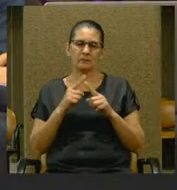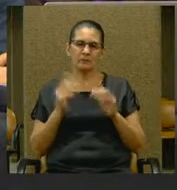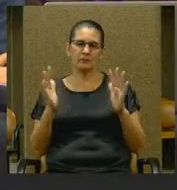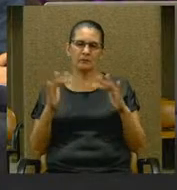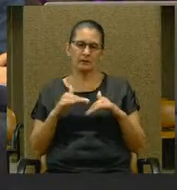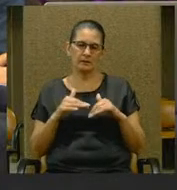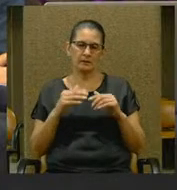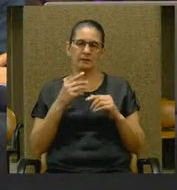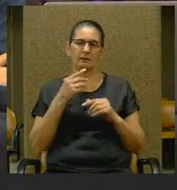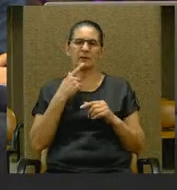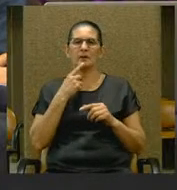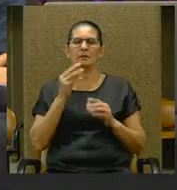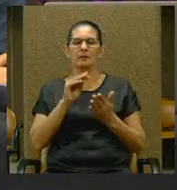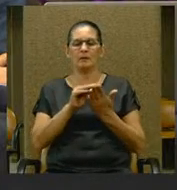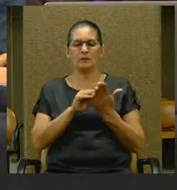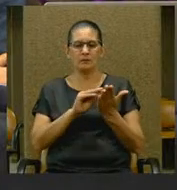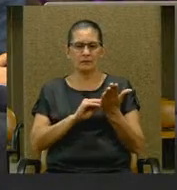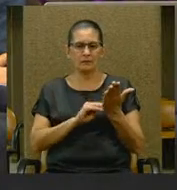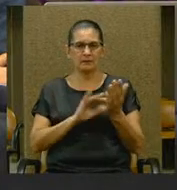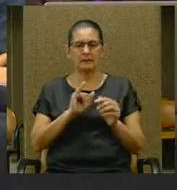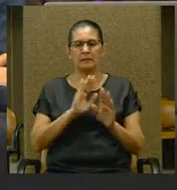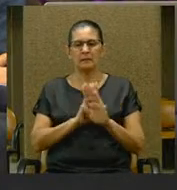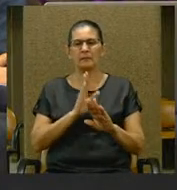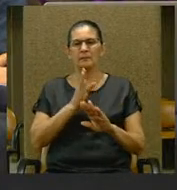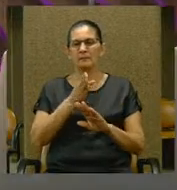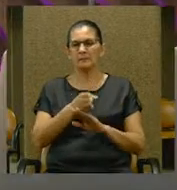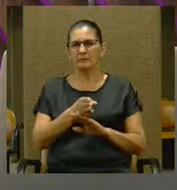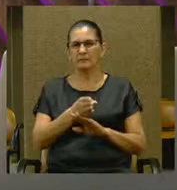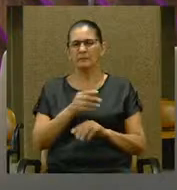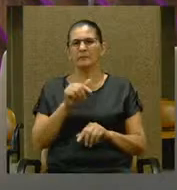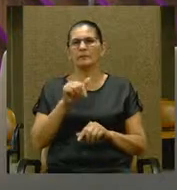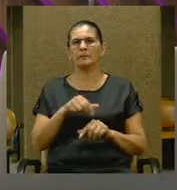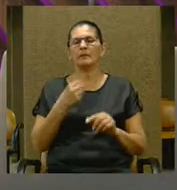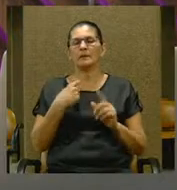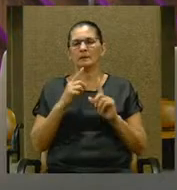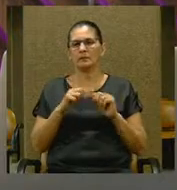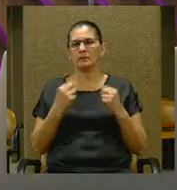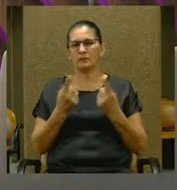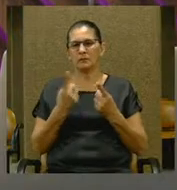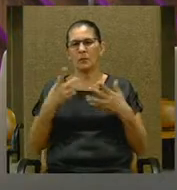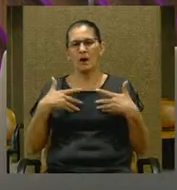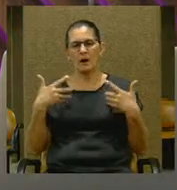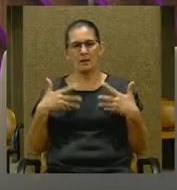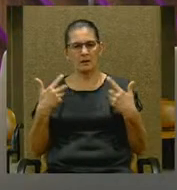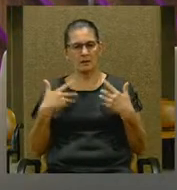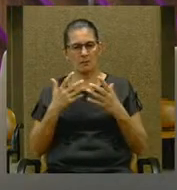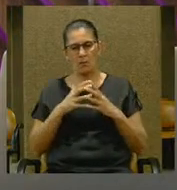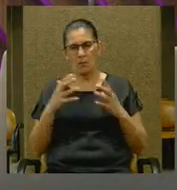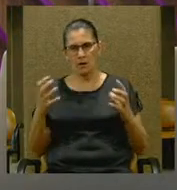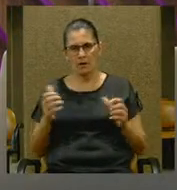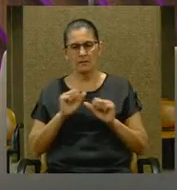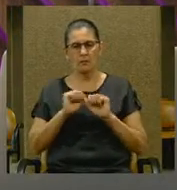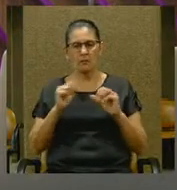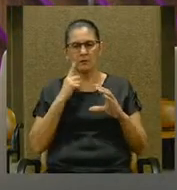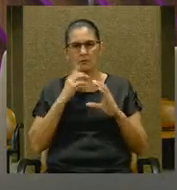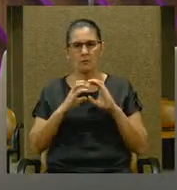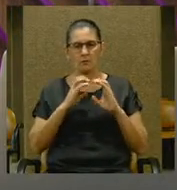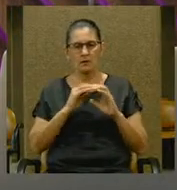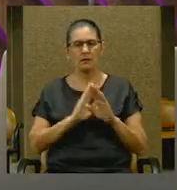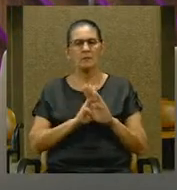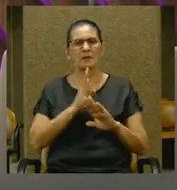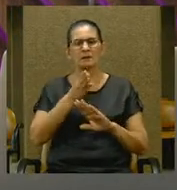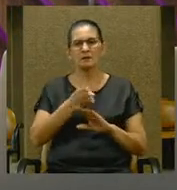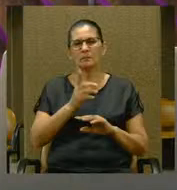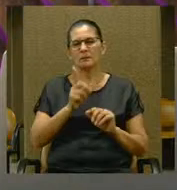Um, Welcome. Thank you for coming. Thank you for participating in this event. For us, it's a pleasure